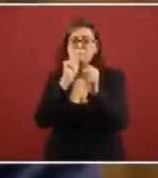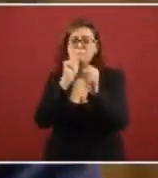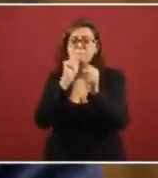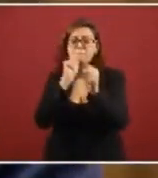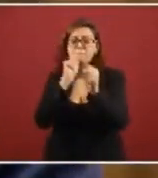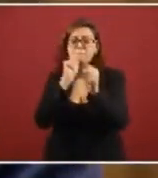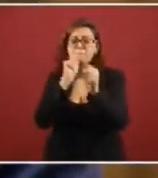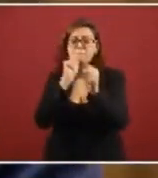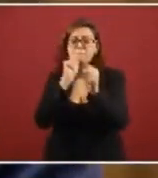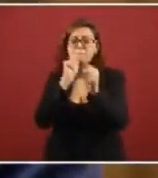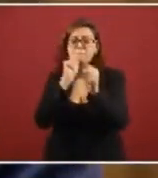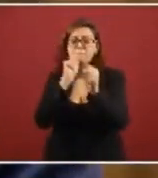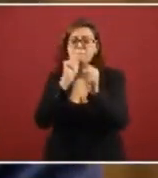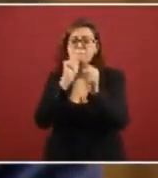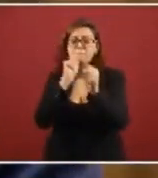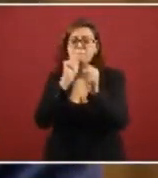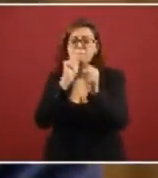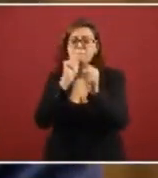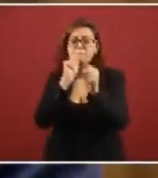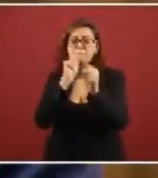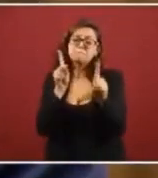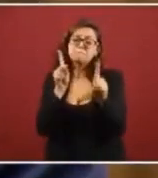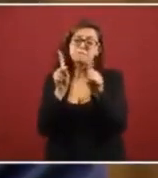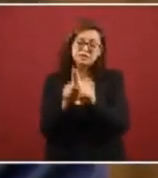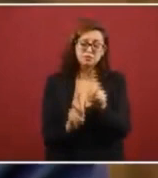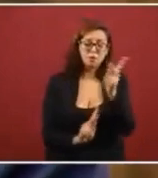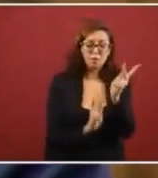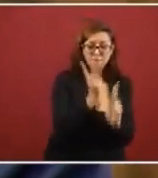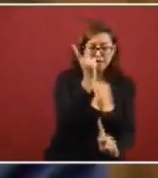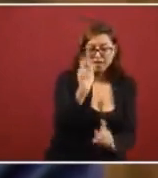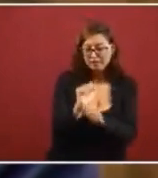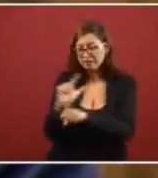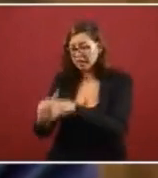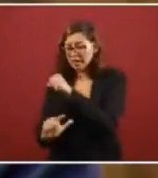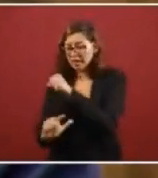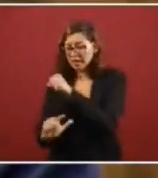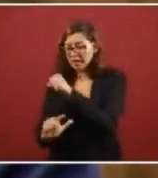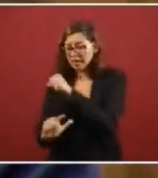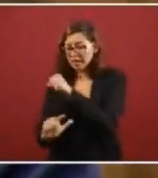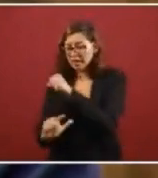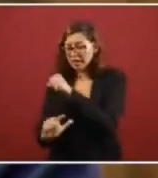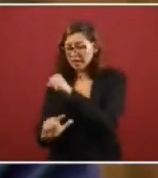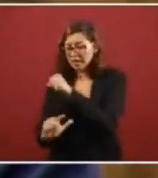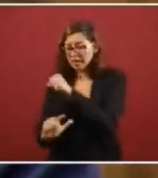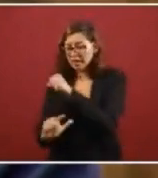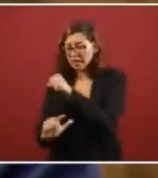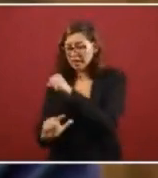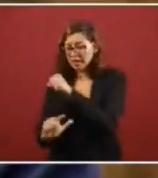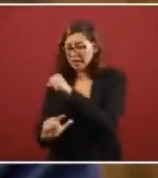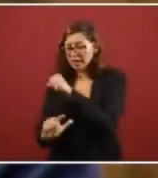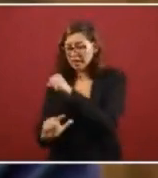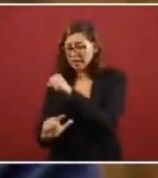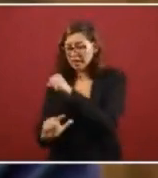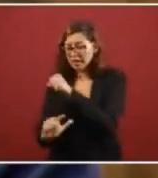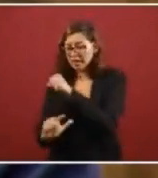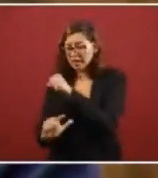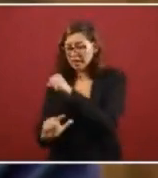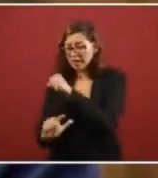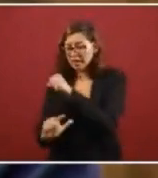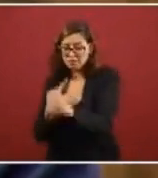they rescue and protect the flora and the non-native